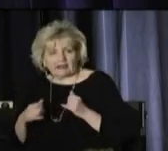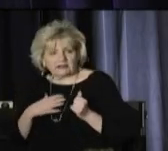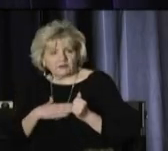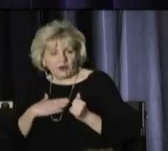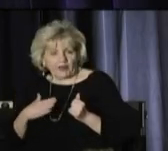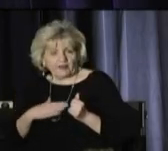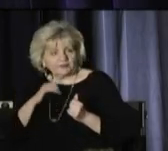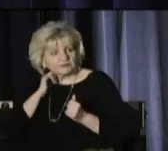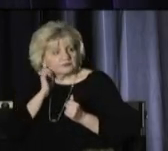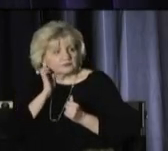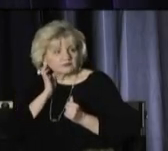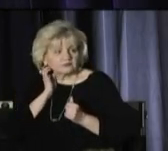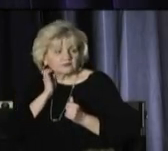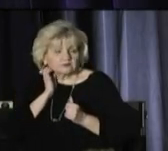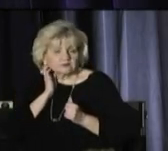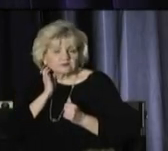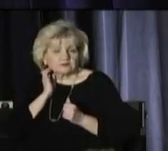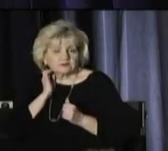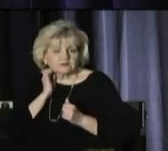Whoa.